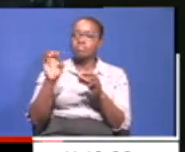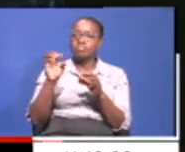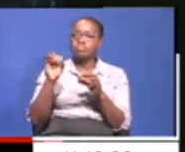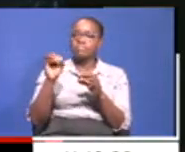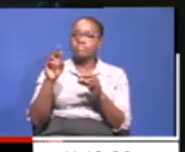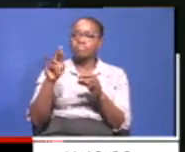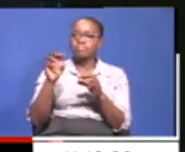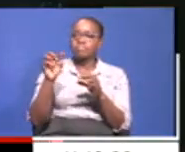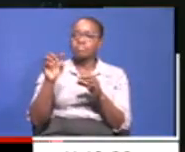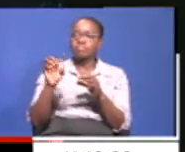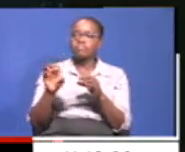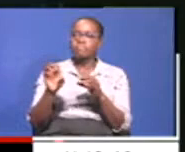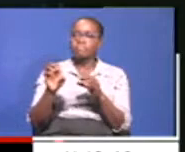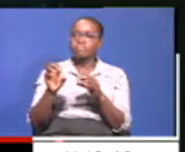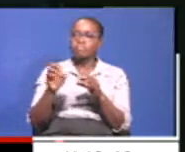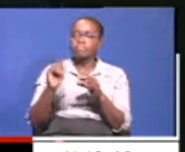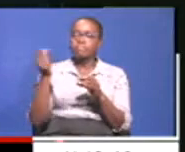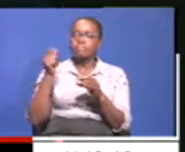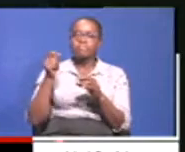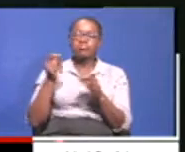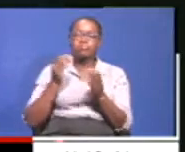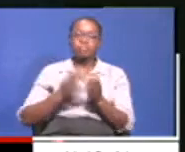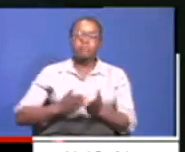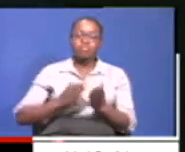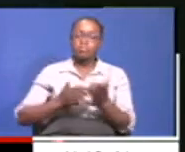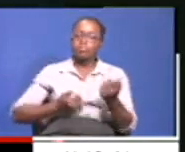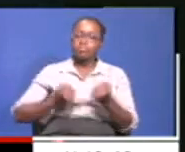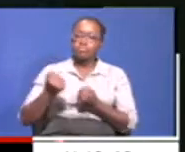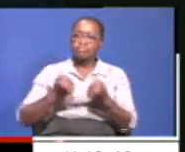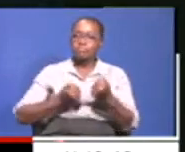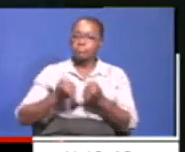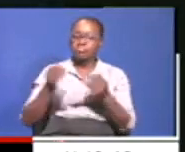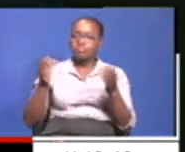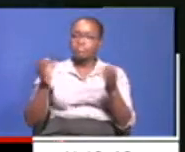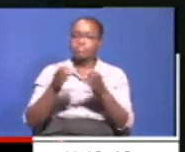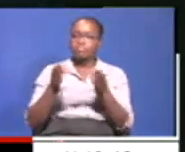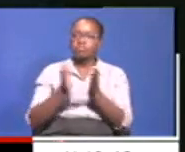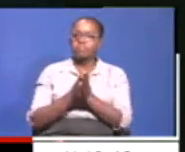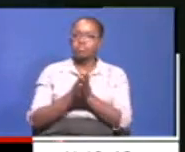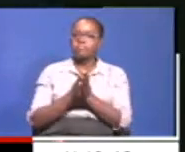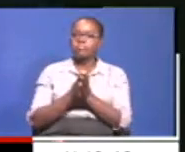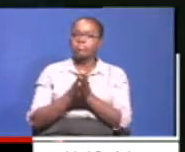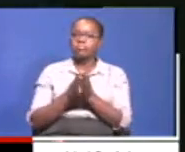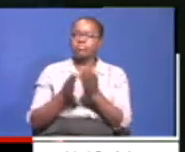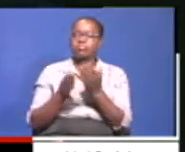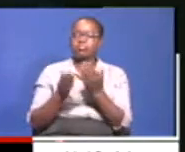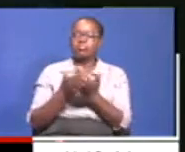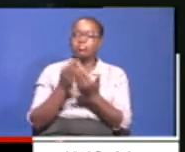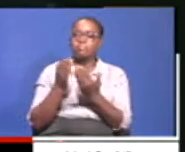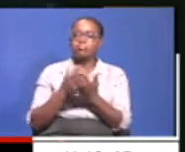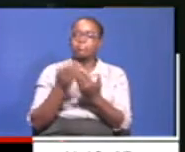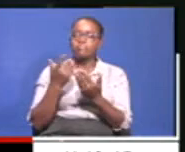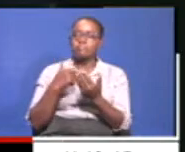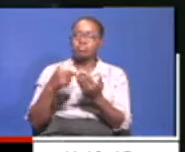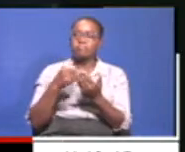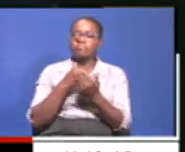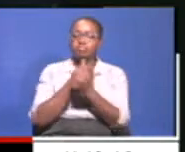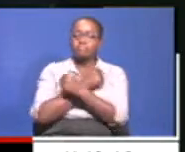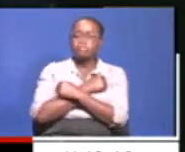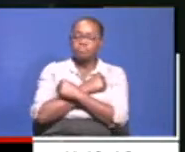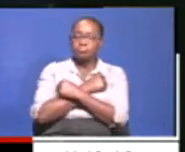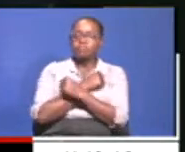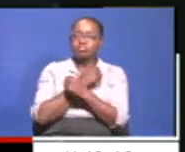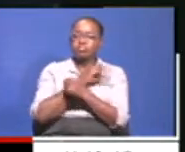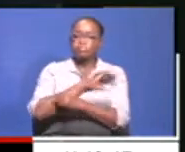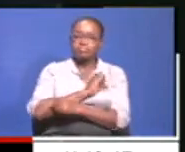is the chairman, and he has literally taken us Lionesses under his wing with patience, with love and care, and done a